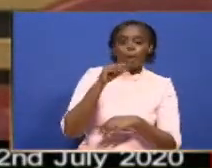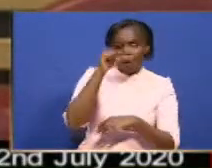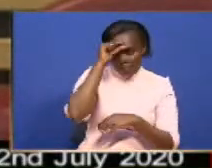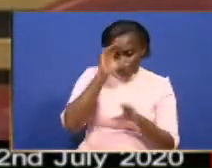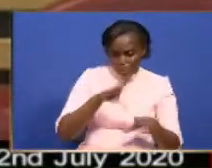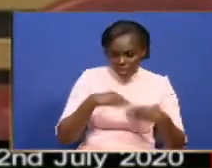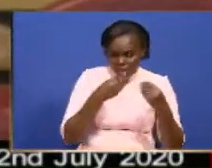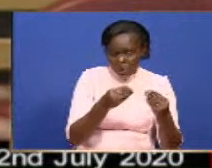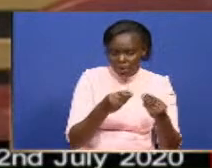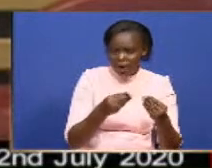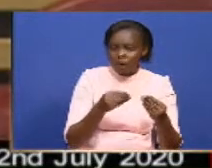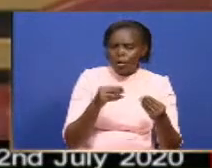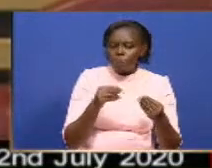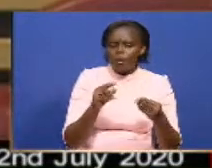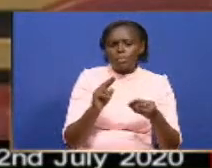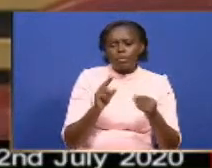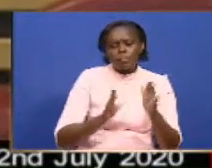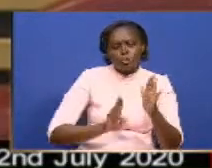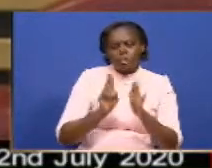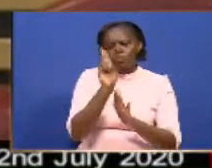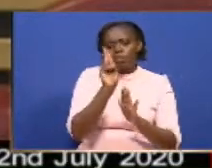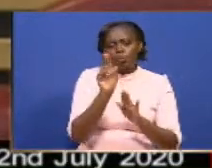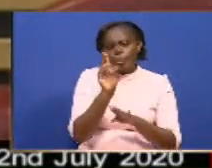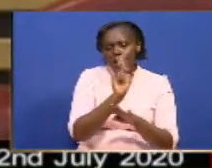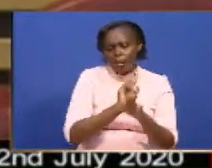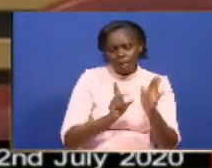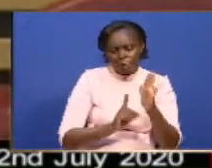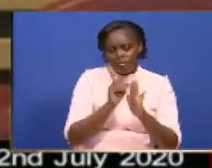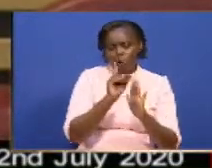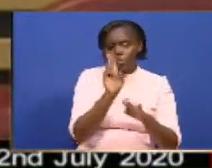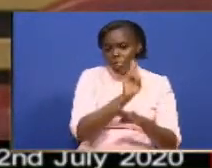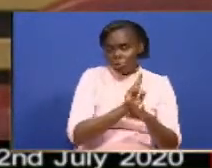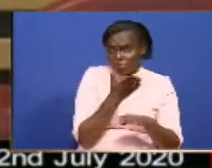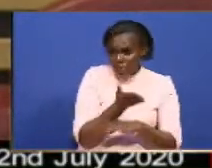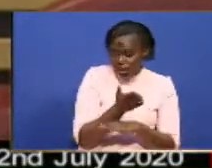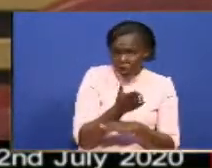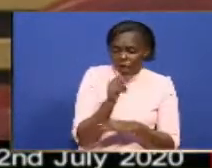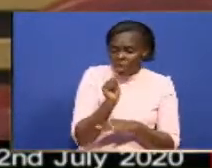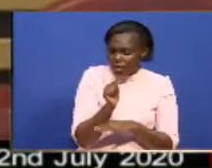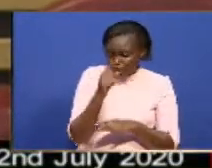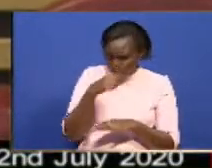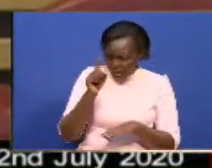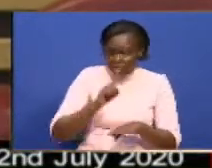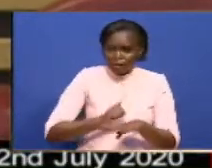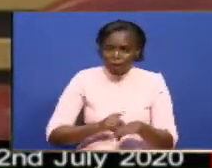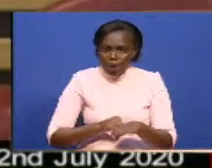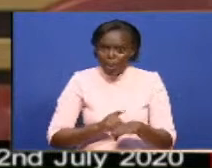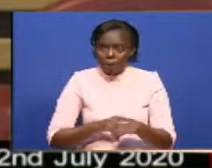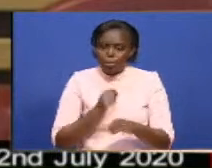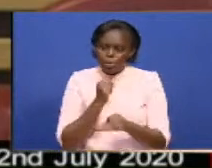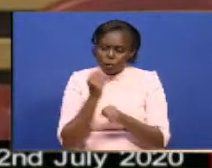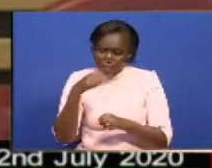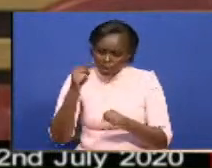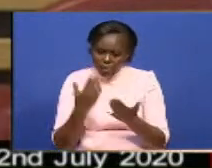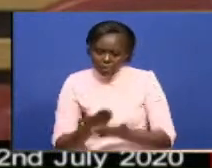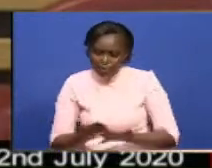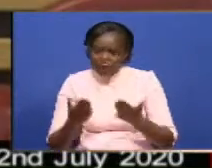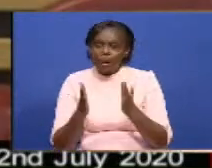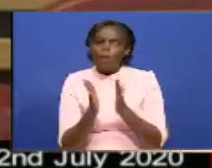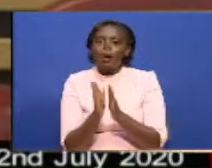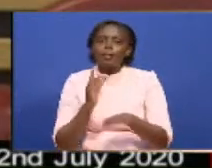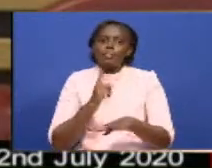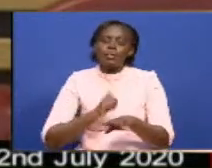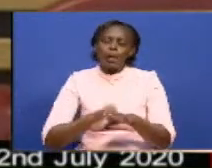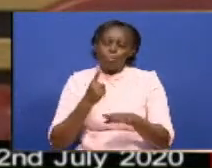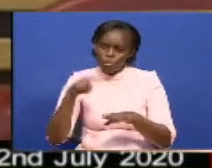in turn is used for development, Madam Speaker. Madam Speaker, this is the right time. We are doing the right thing. And when you are doing